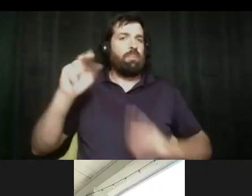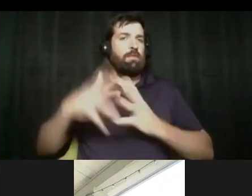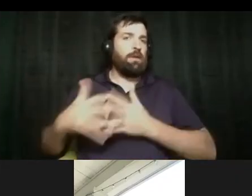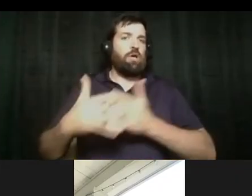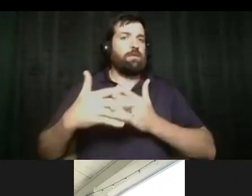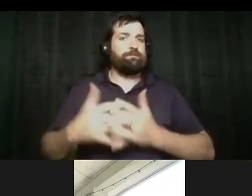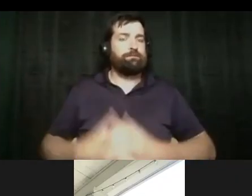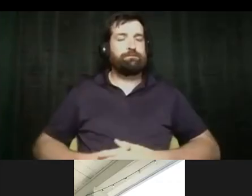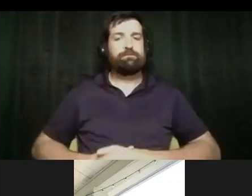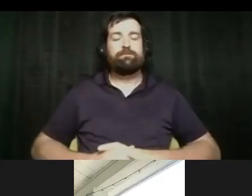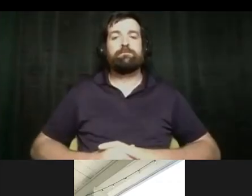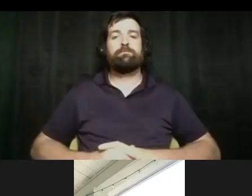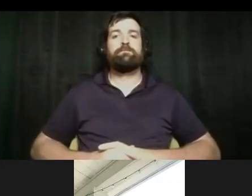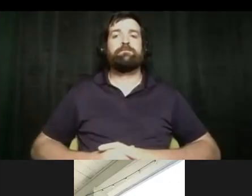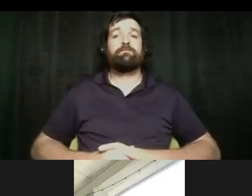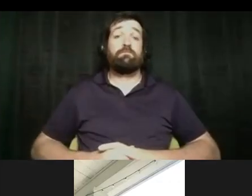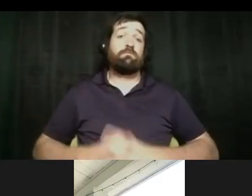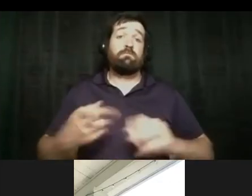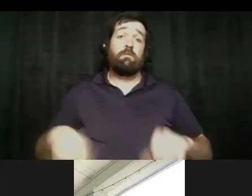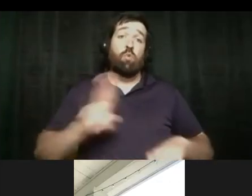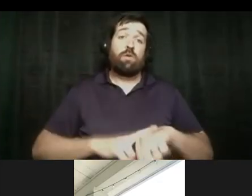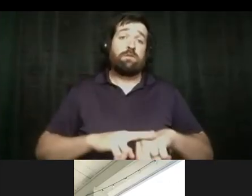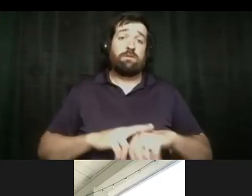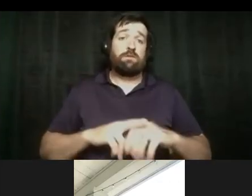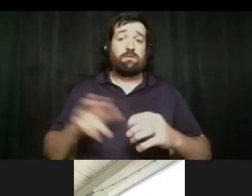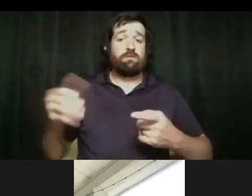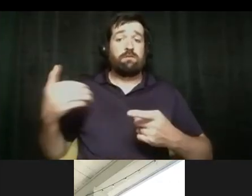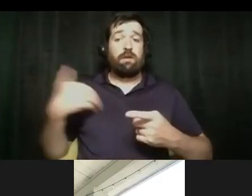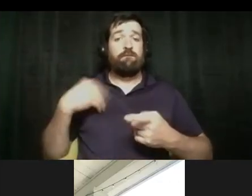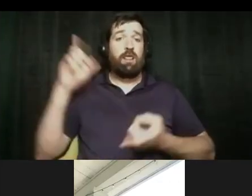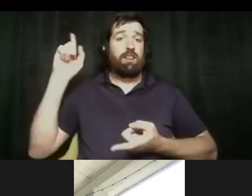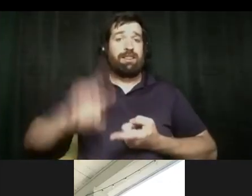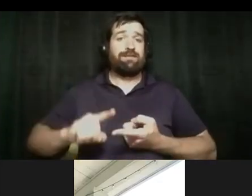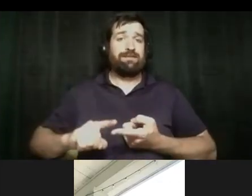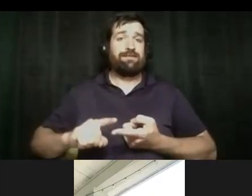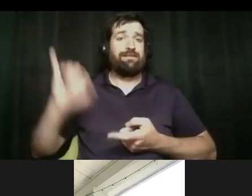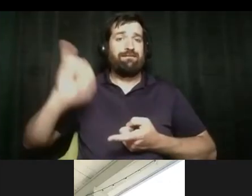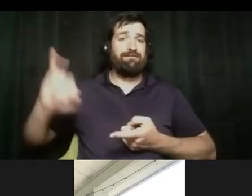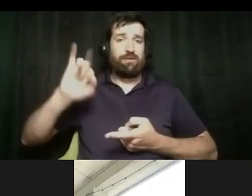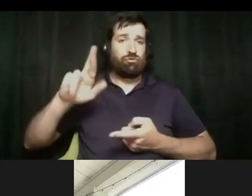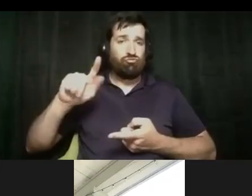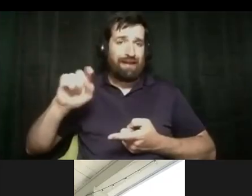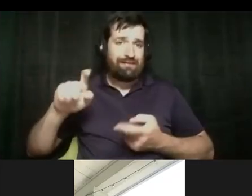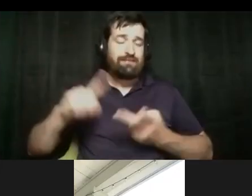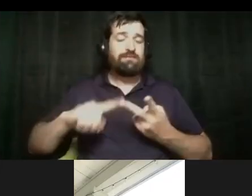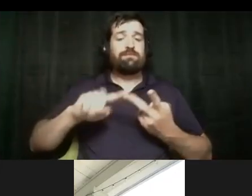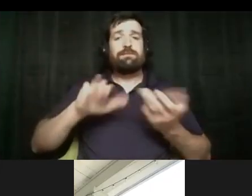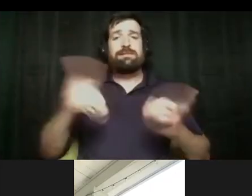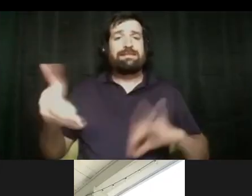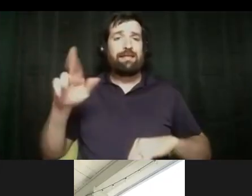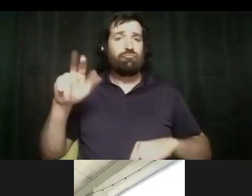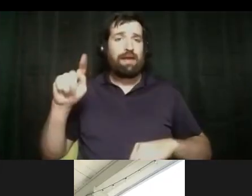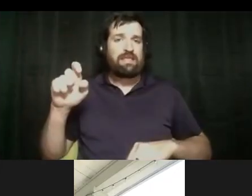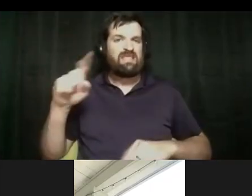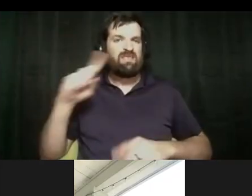And they have, of course, a much lower infection rate, death toll, everything, in terms of